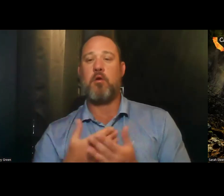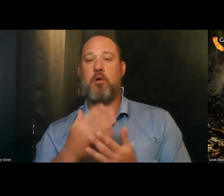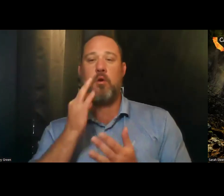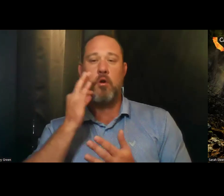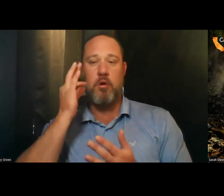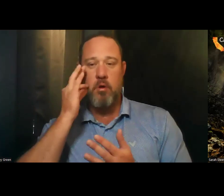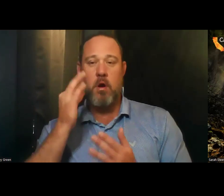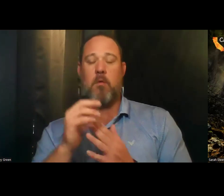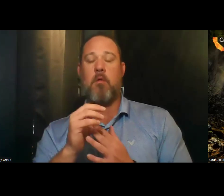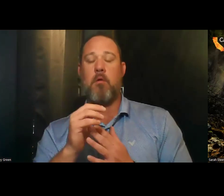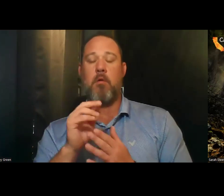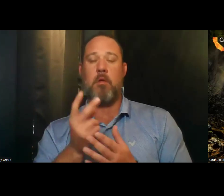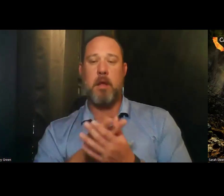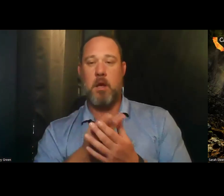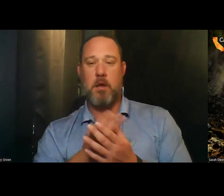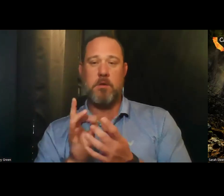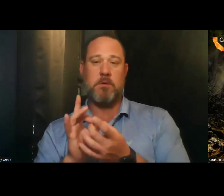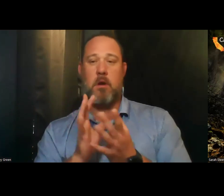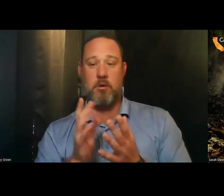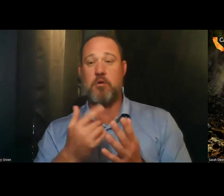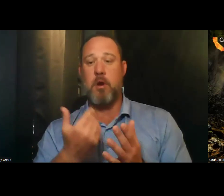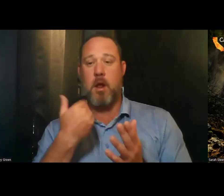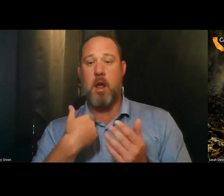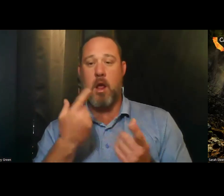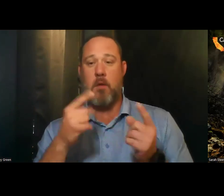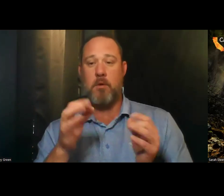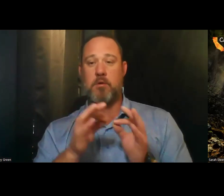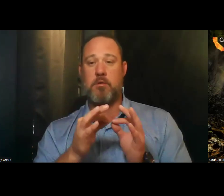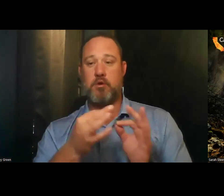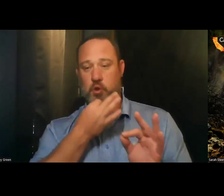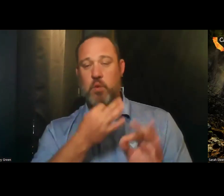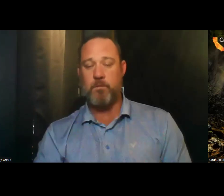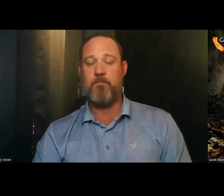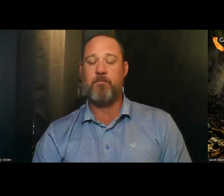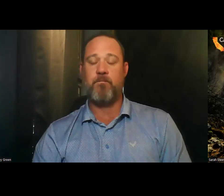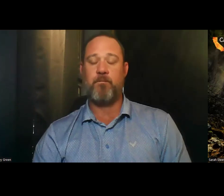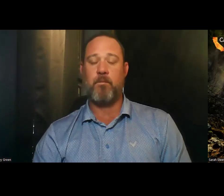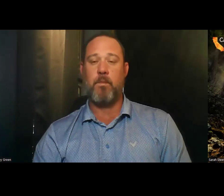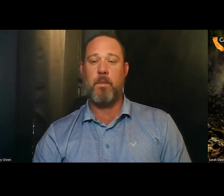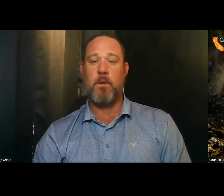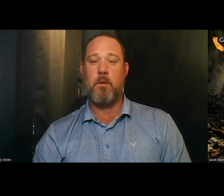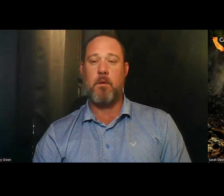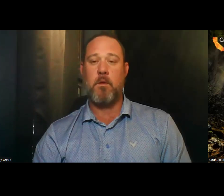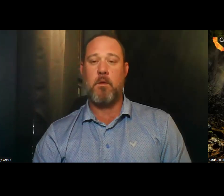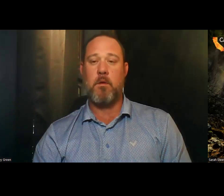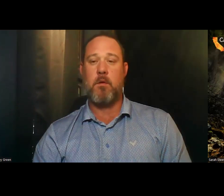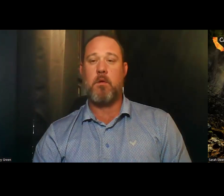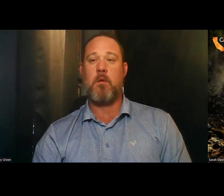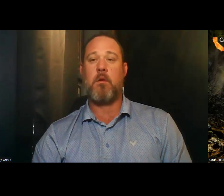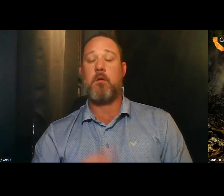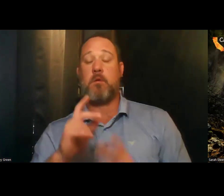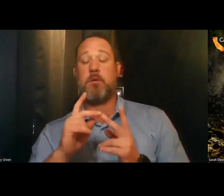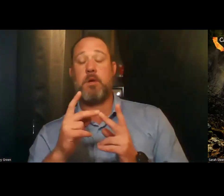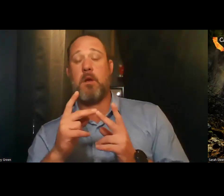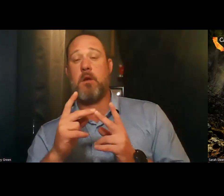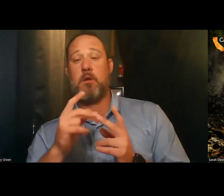tribal liaison, which Yes. should be happening very soon. Excellent. Second, another very timely response from Susan. She